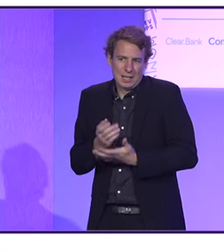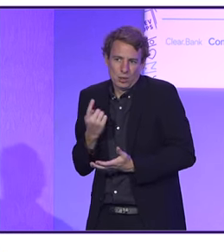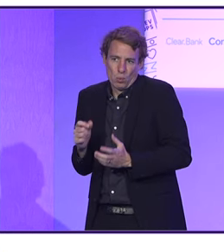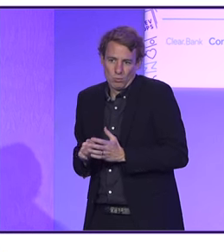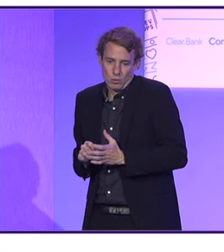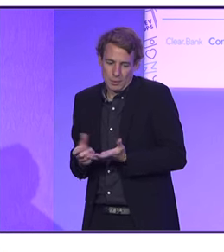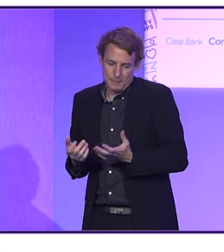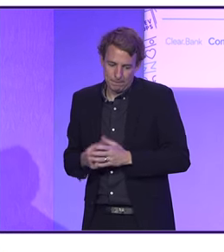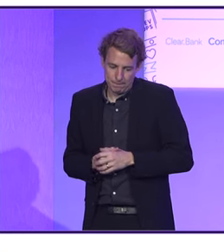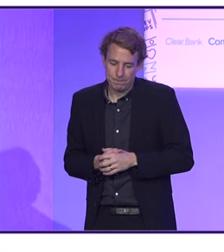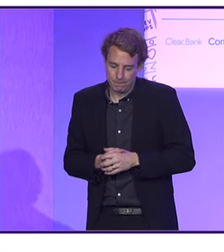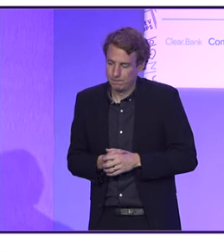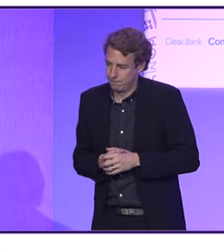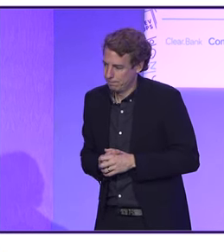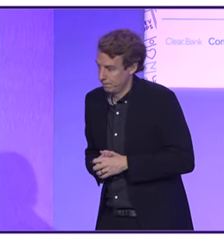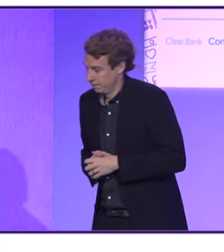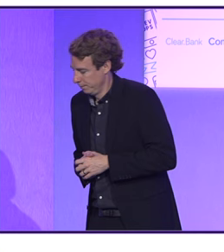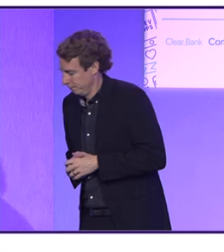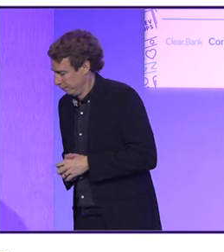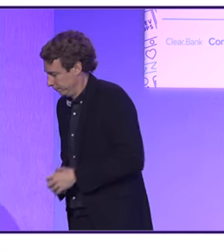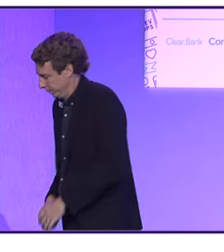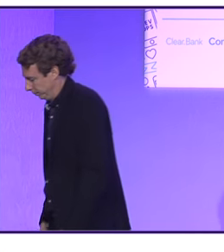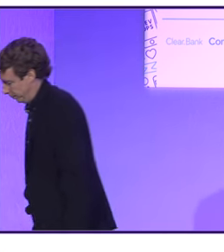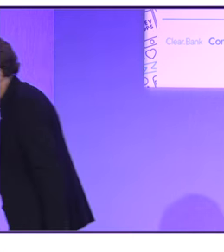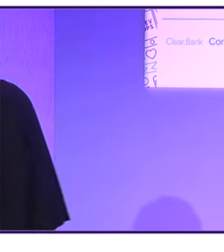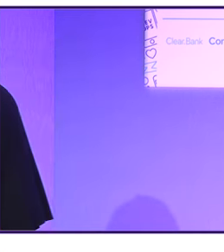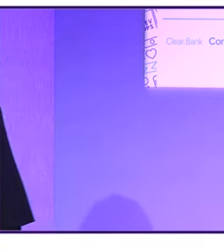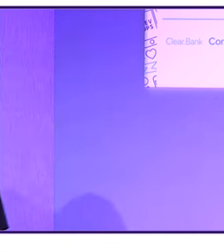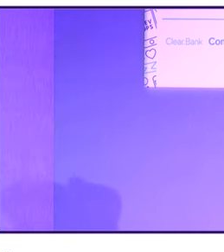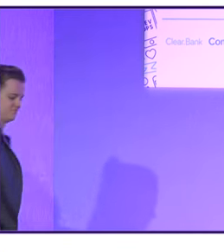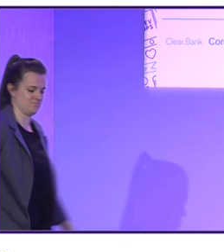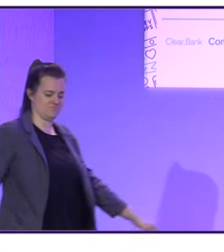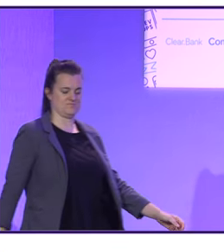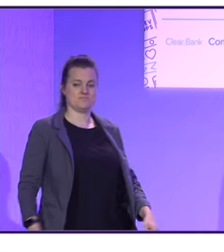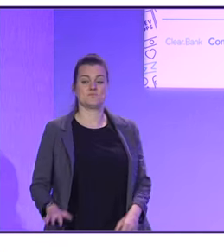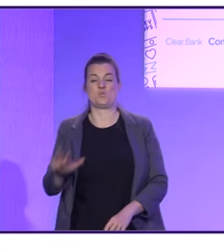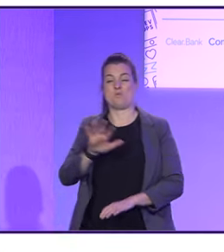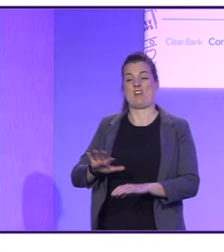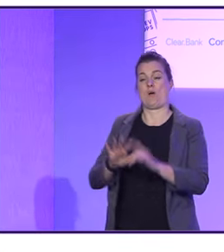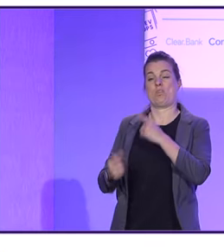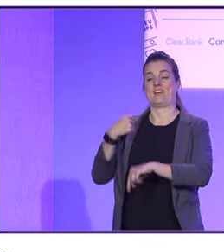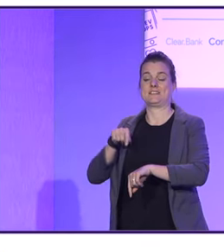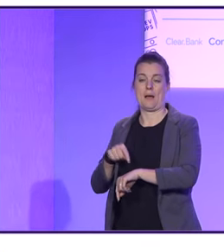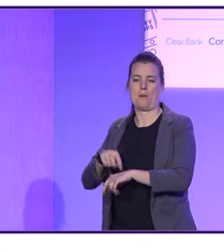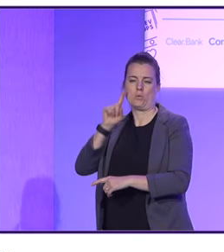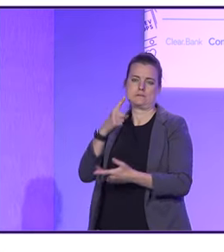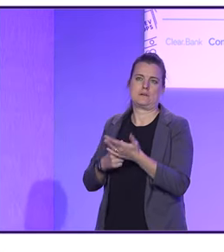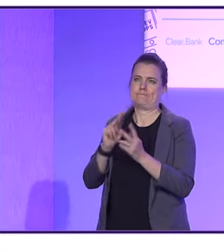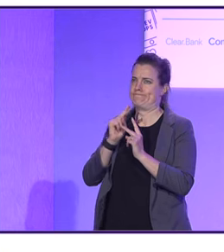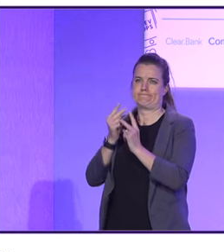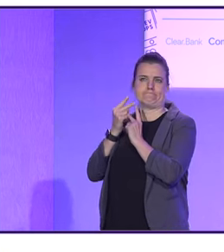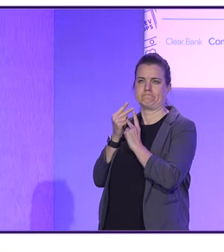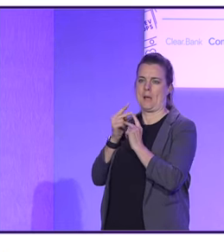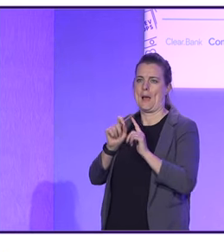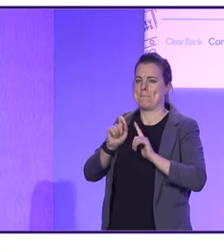different. So around this time, we started revisiting GovUK's platform choices. So there's a note here that